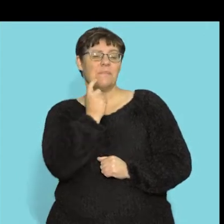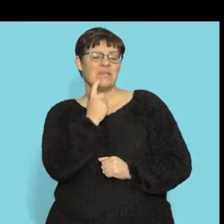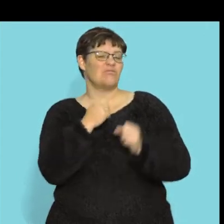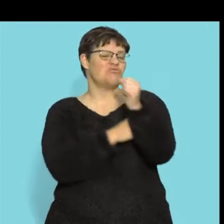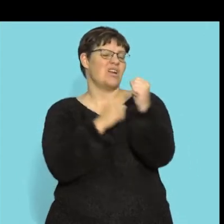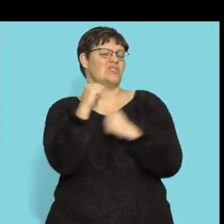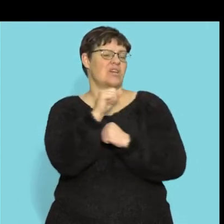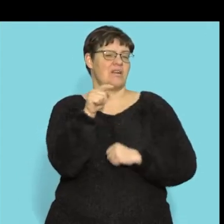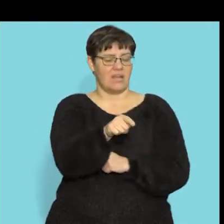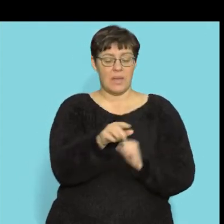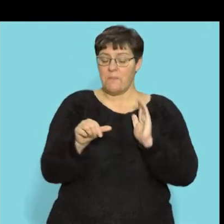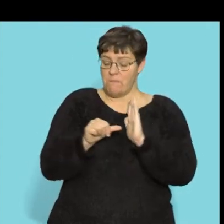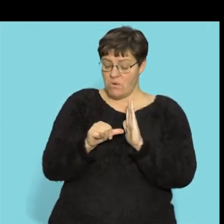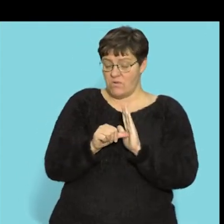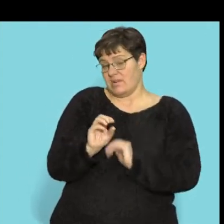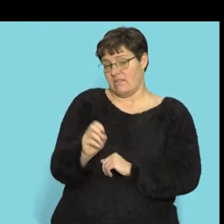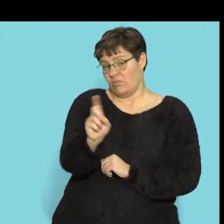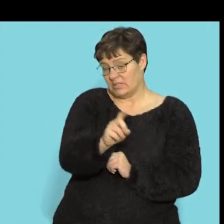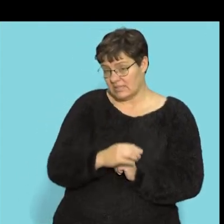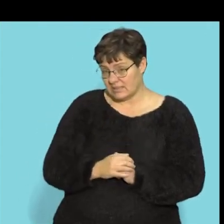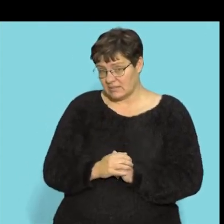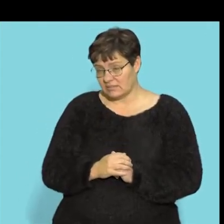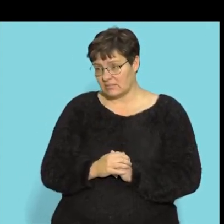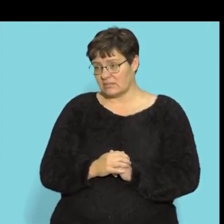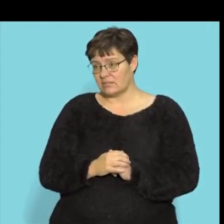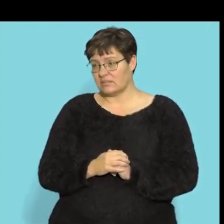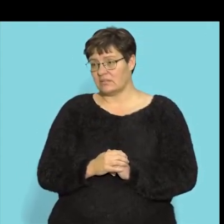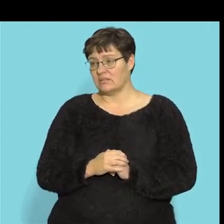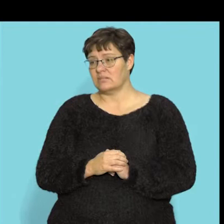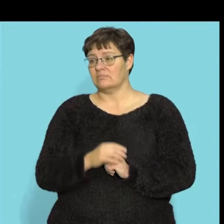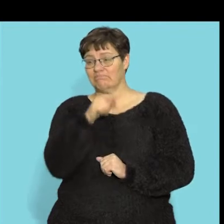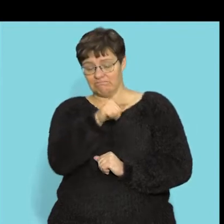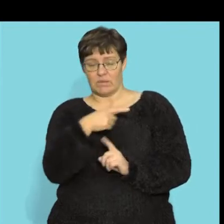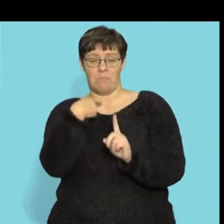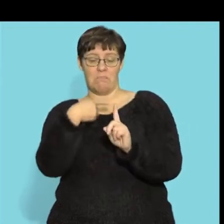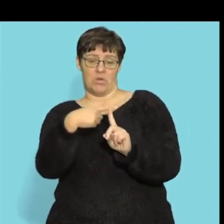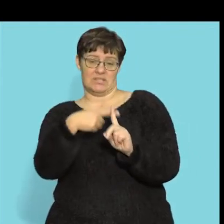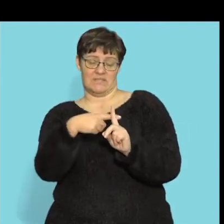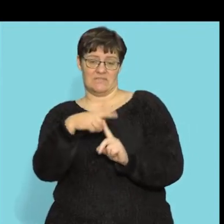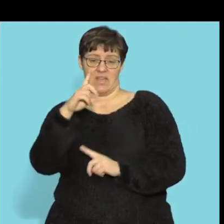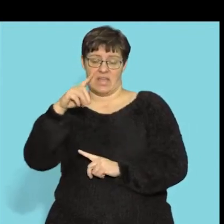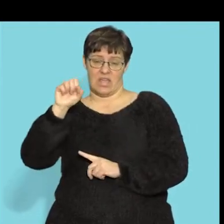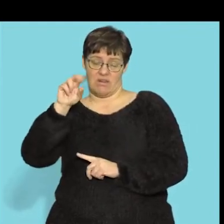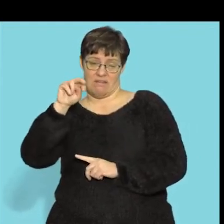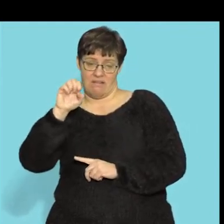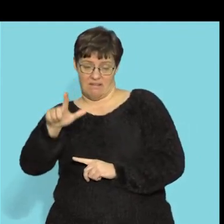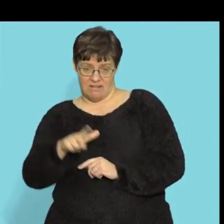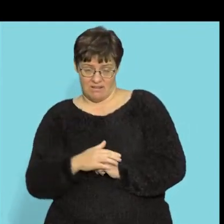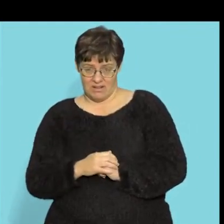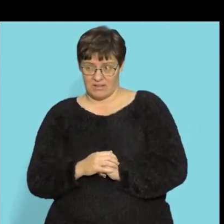important, then this is our positive kernel, okay? This is a positive